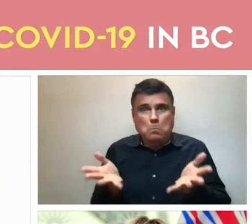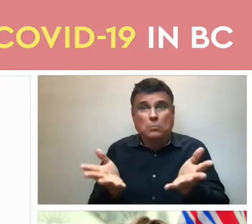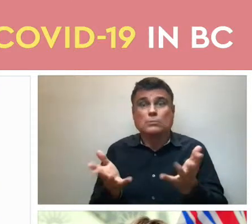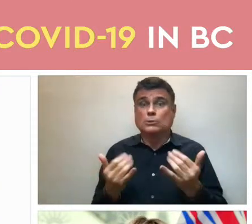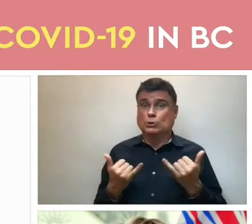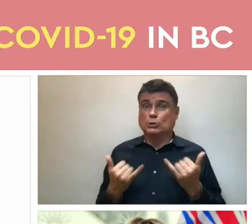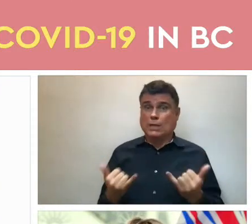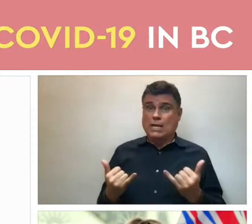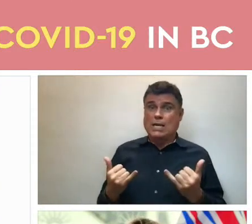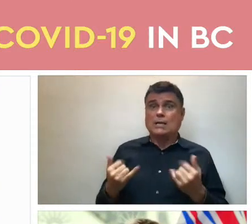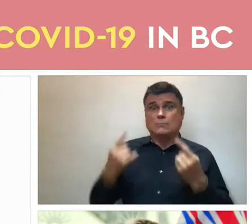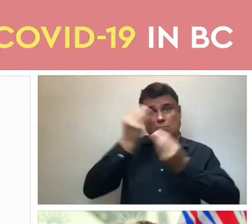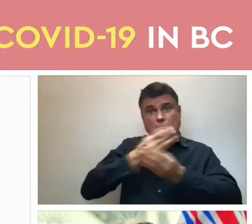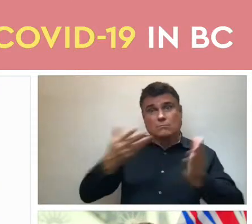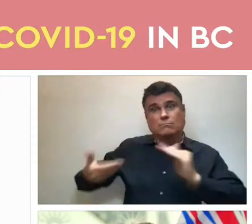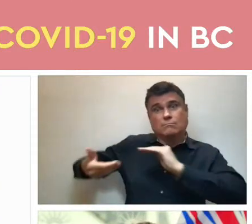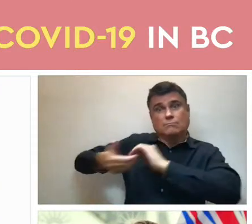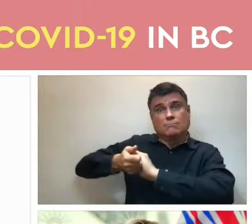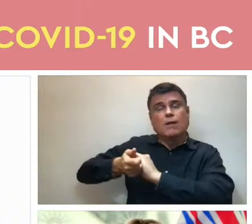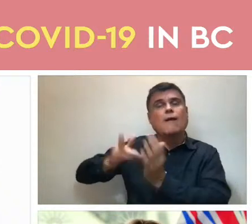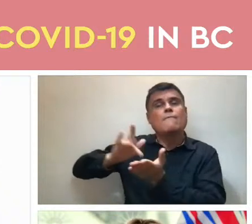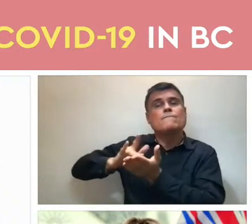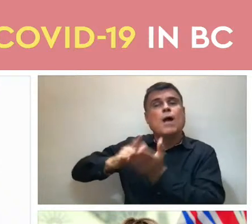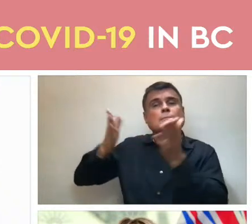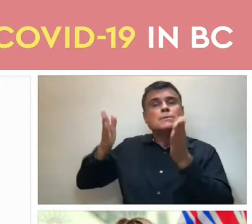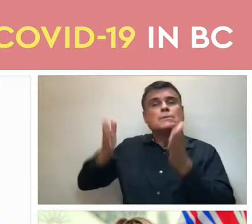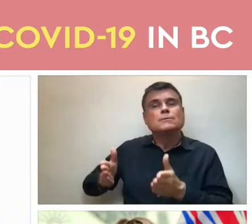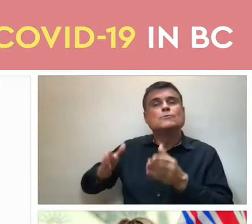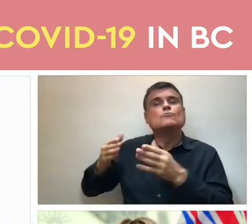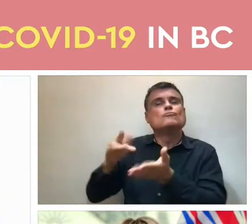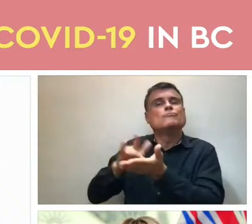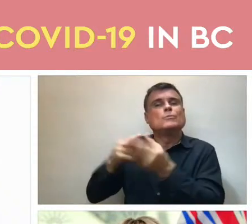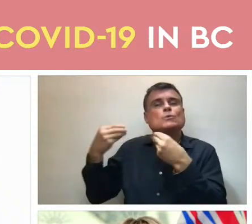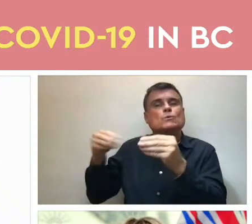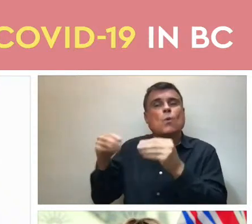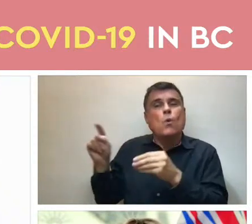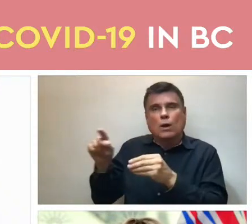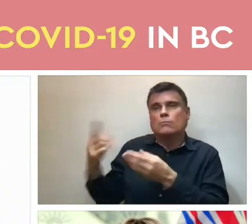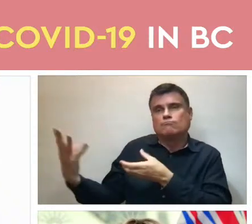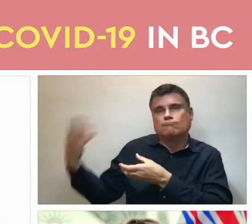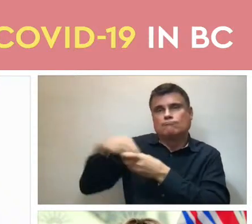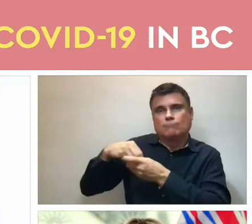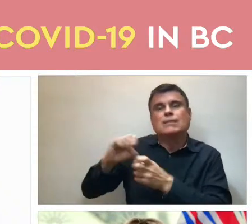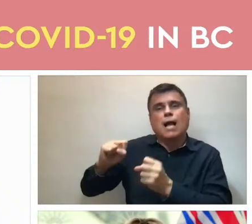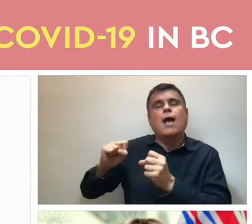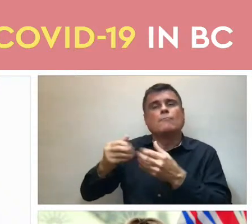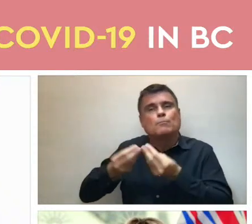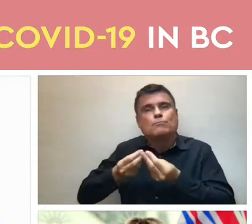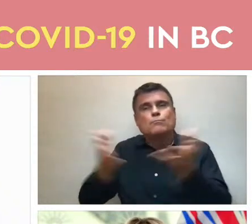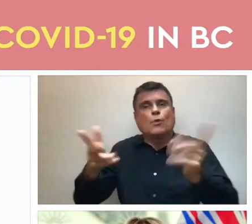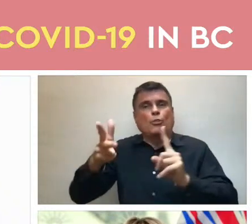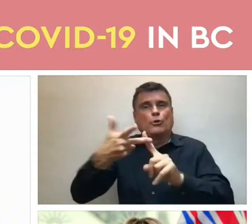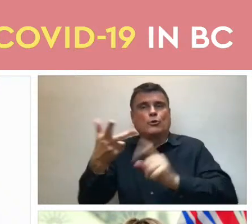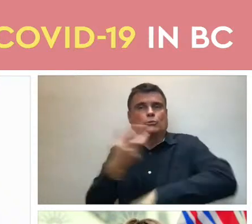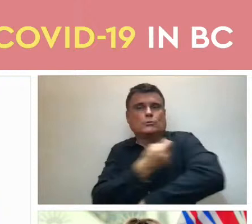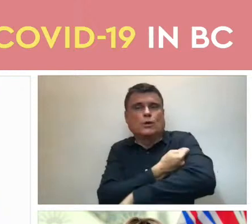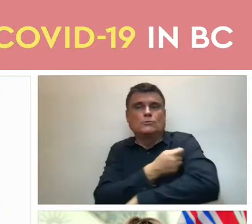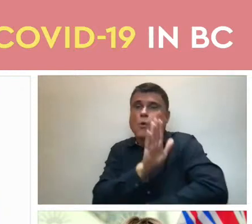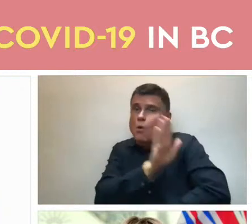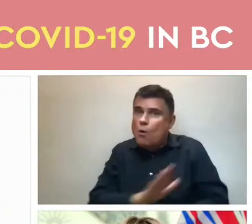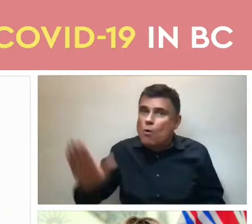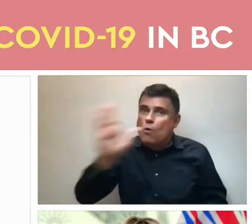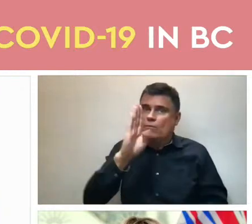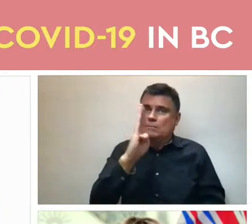and onboarding pharmacies to the system so that they can provide booster doses in communities around the province, and over